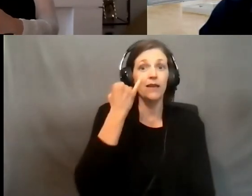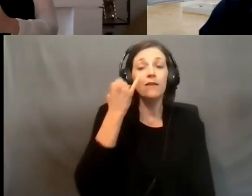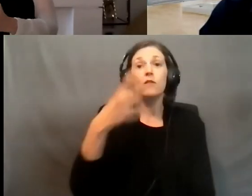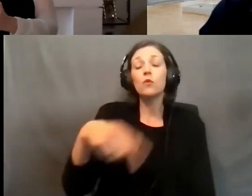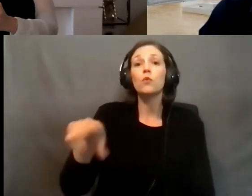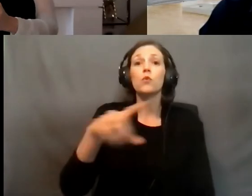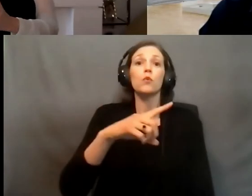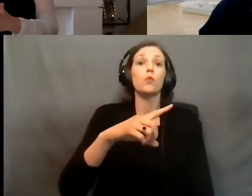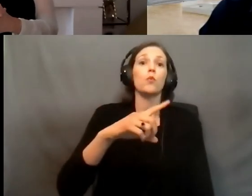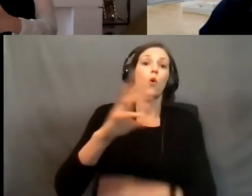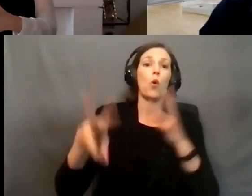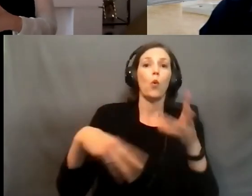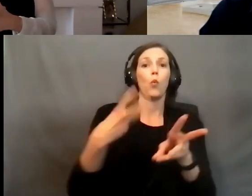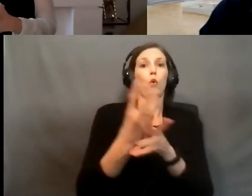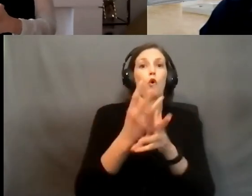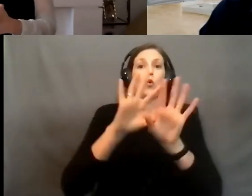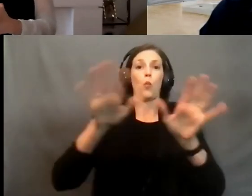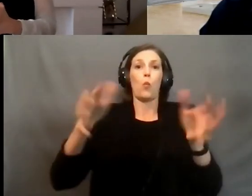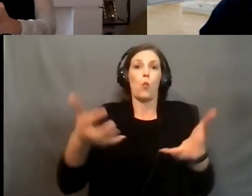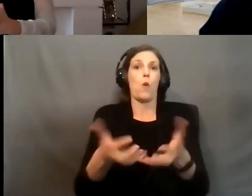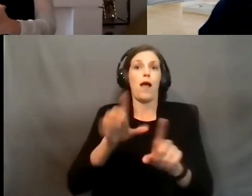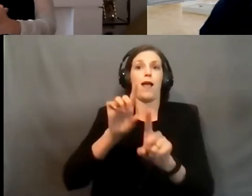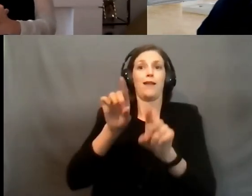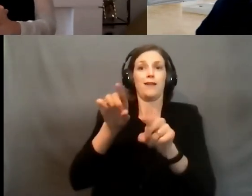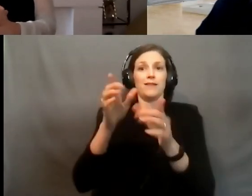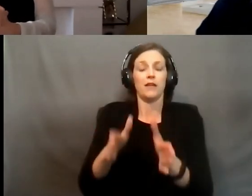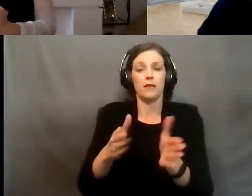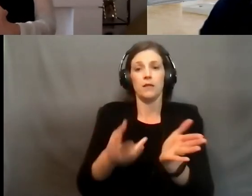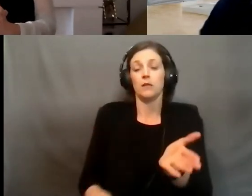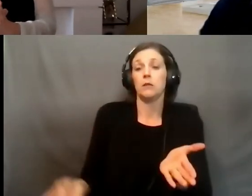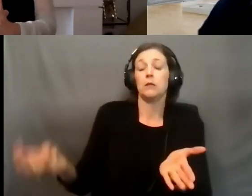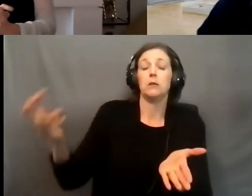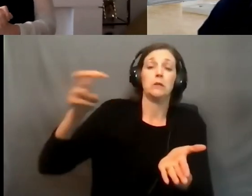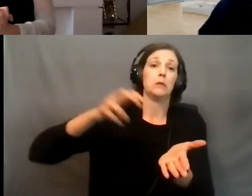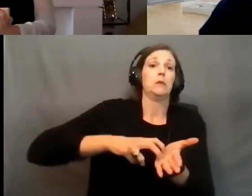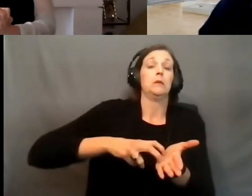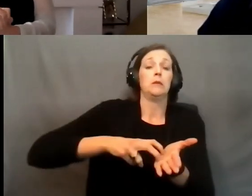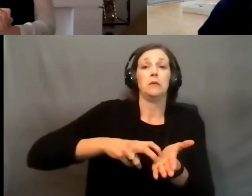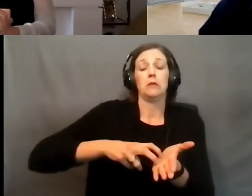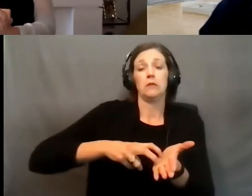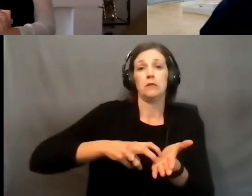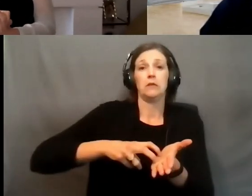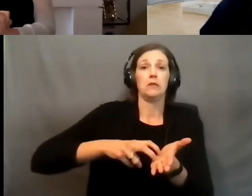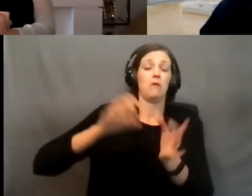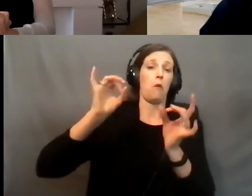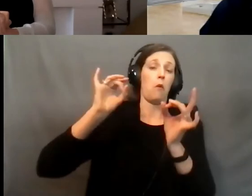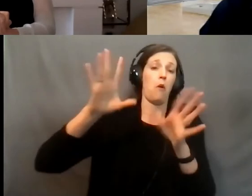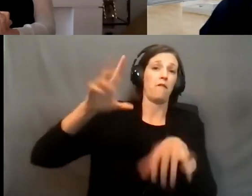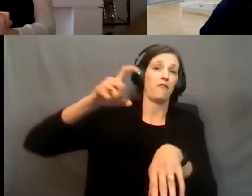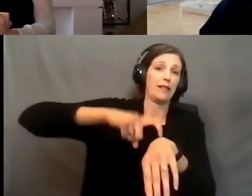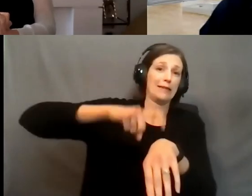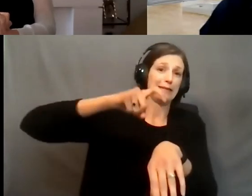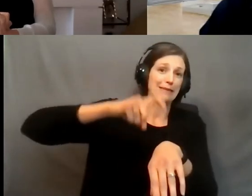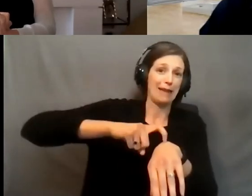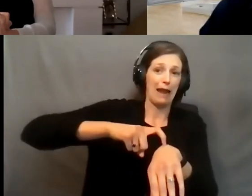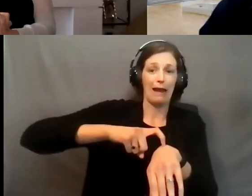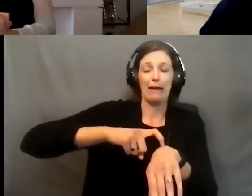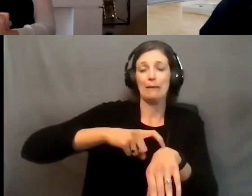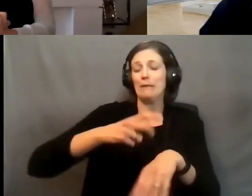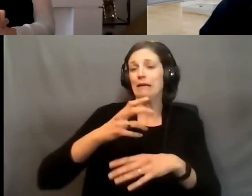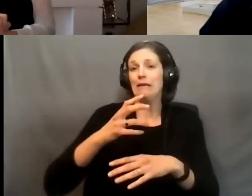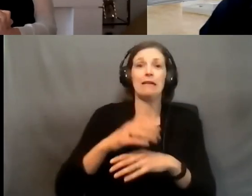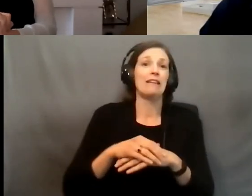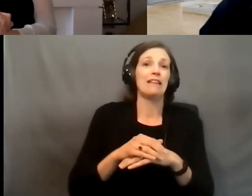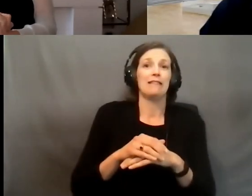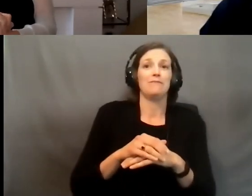attendee getting up at some inconvenient time of day in